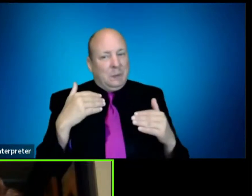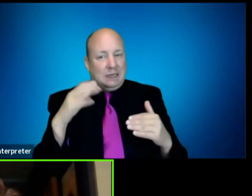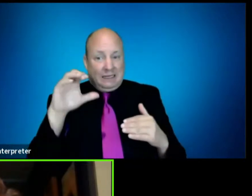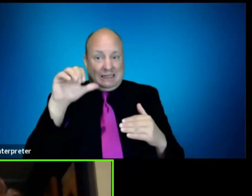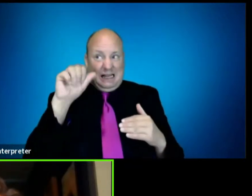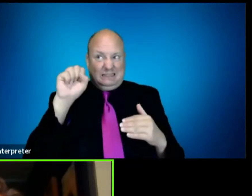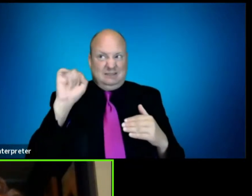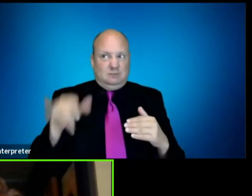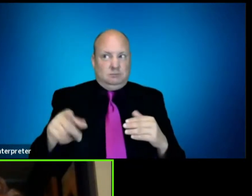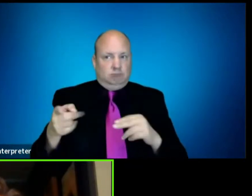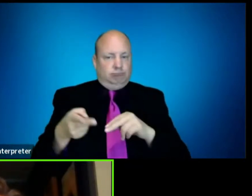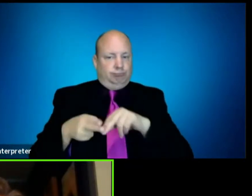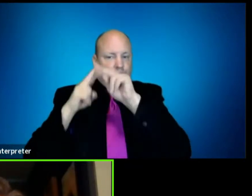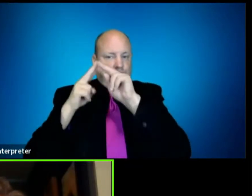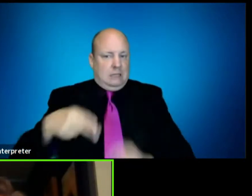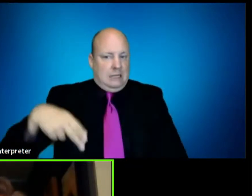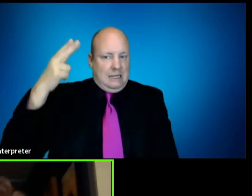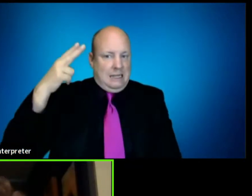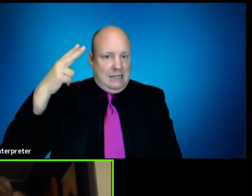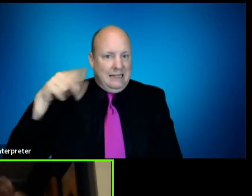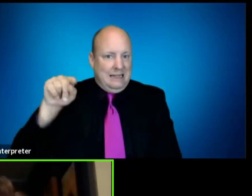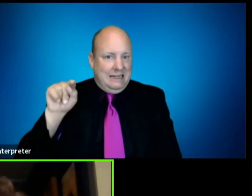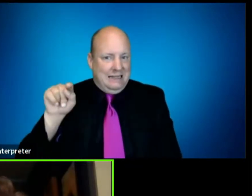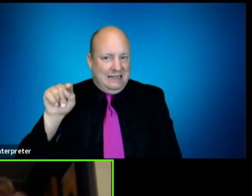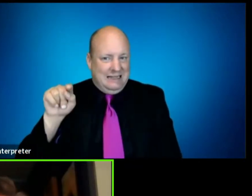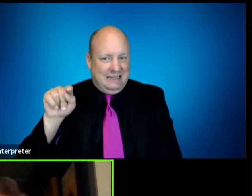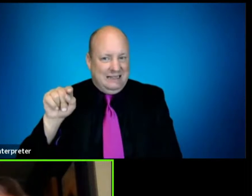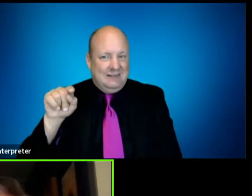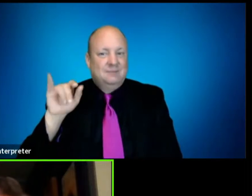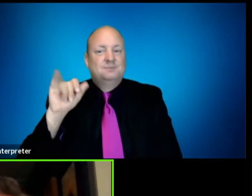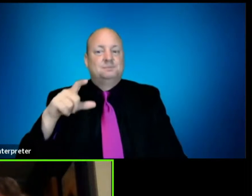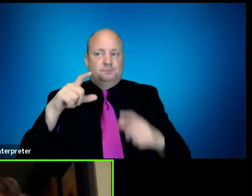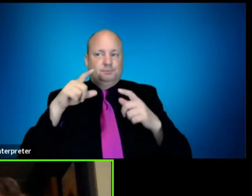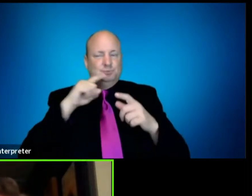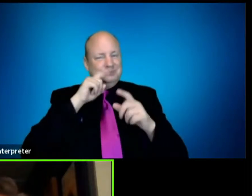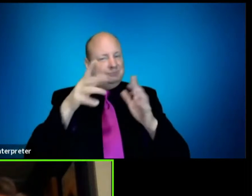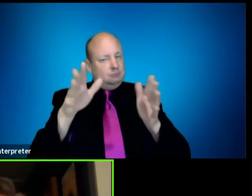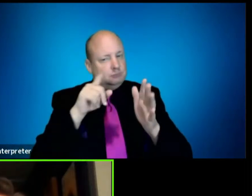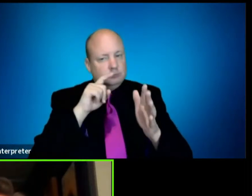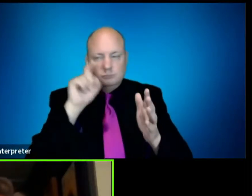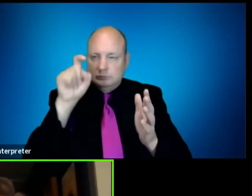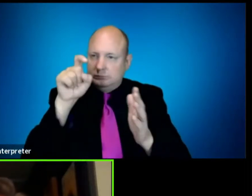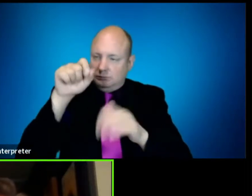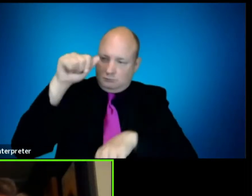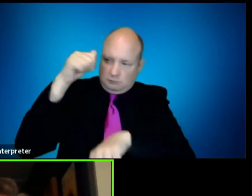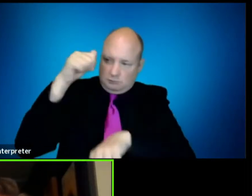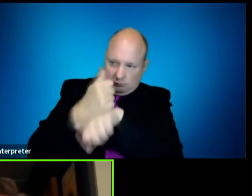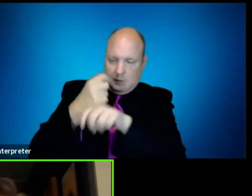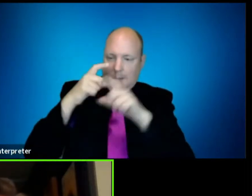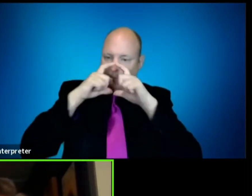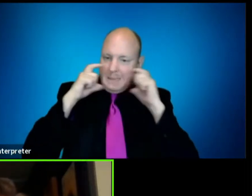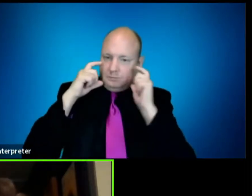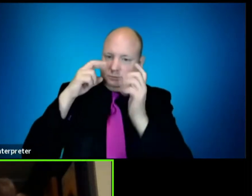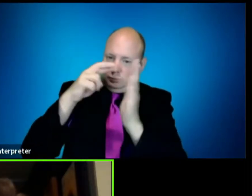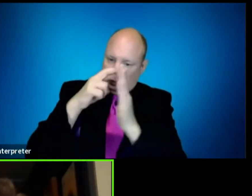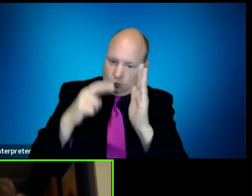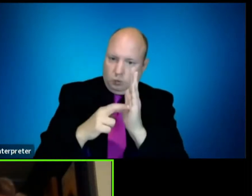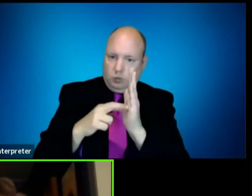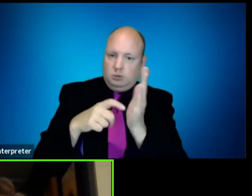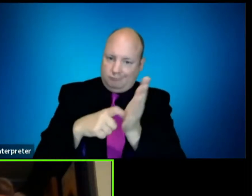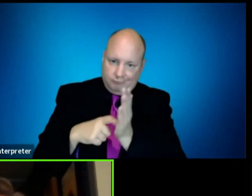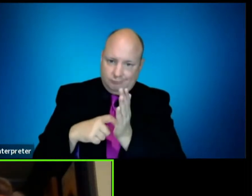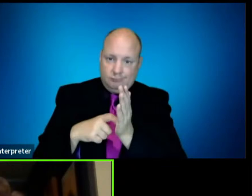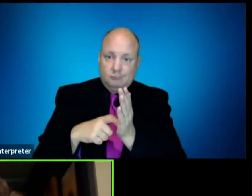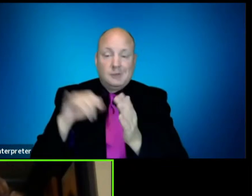down. As they came up, cases went back up. Masks do work. They continue to work. Select your masks